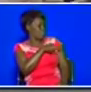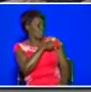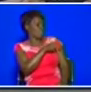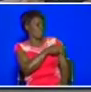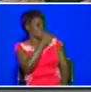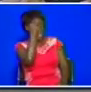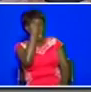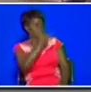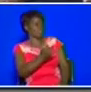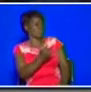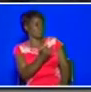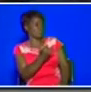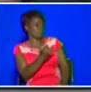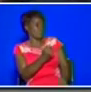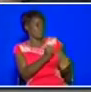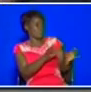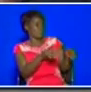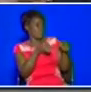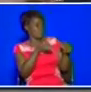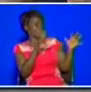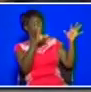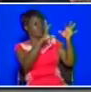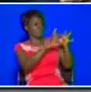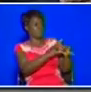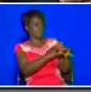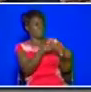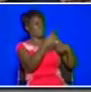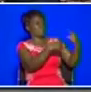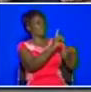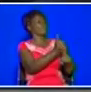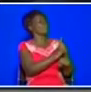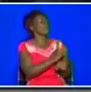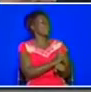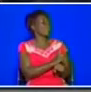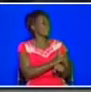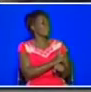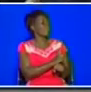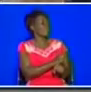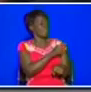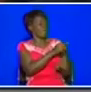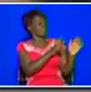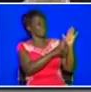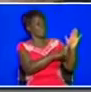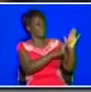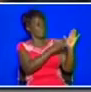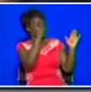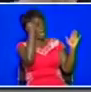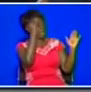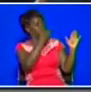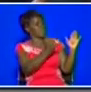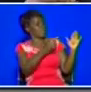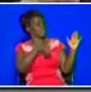his ideology. He said, if we wait for unity, when are we going to develop? So that represents the ideology that